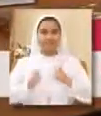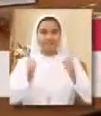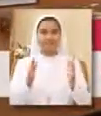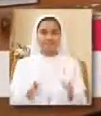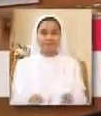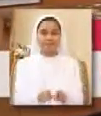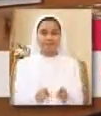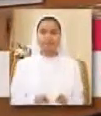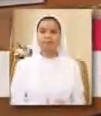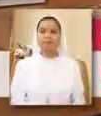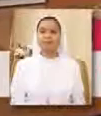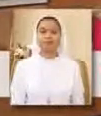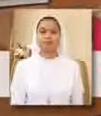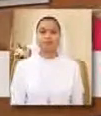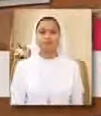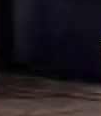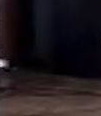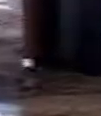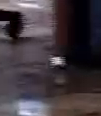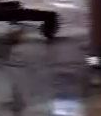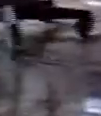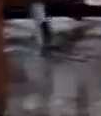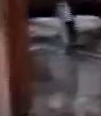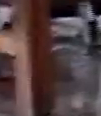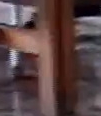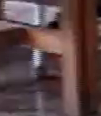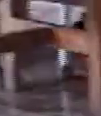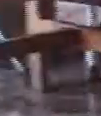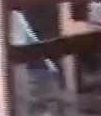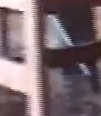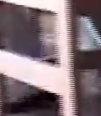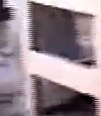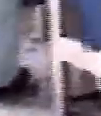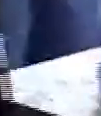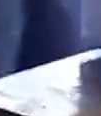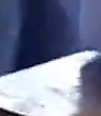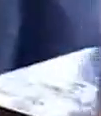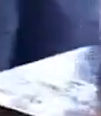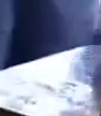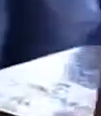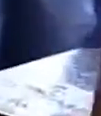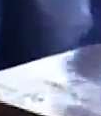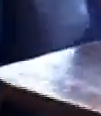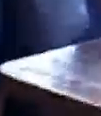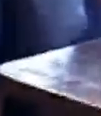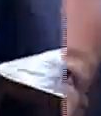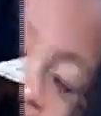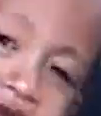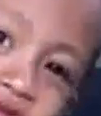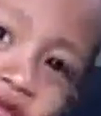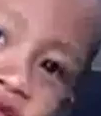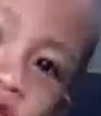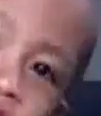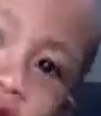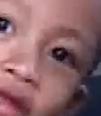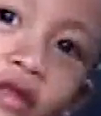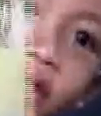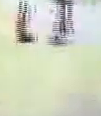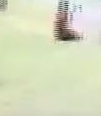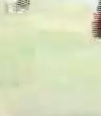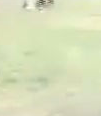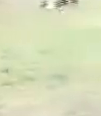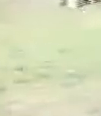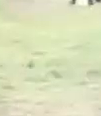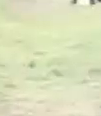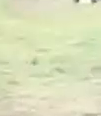No. Thank you for having me. Kulang man sa init in pagpadangat kan sa indang familia, inihinipnoan kan mga